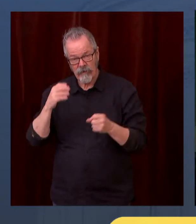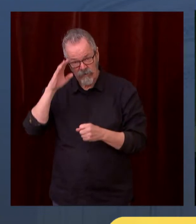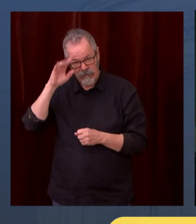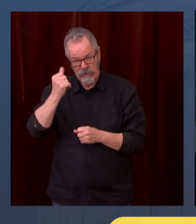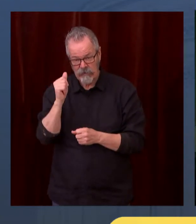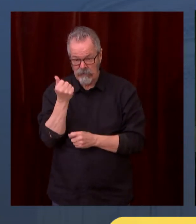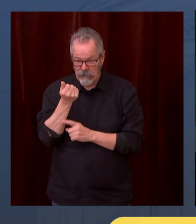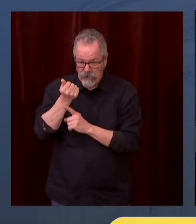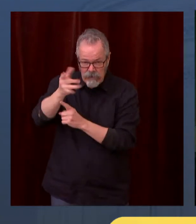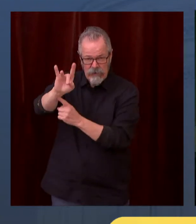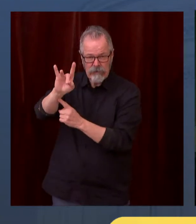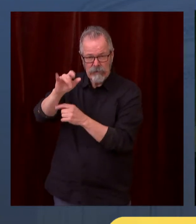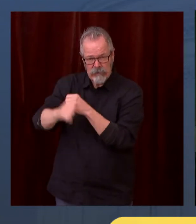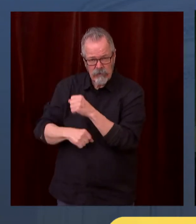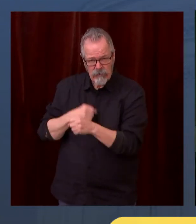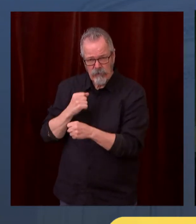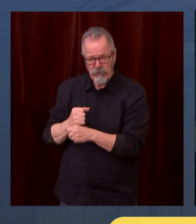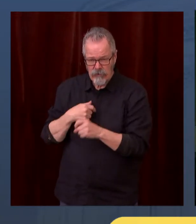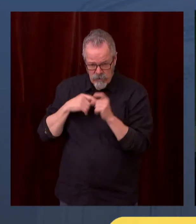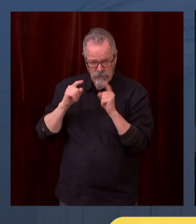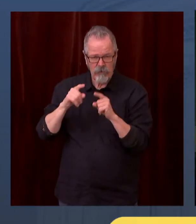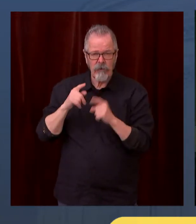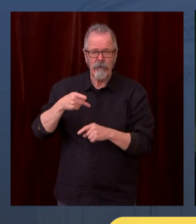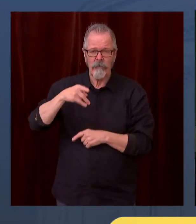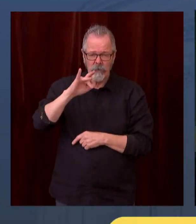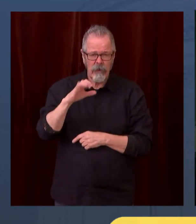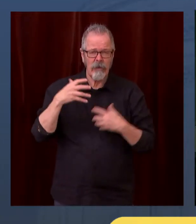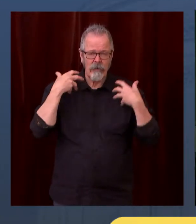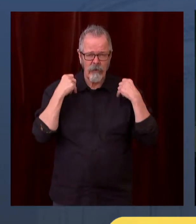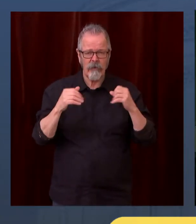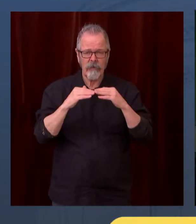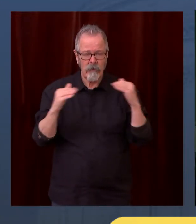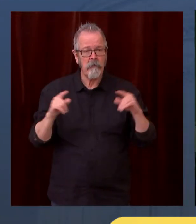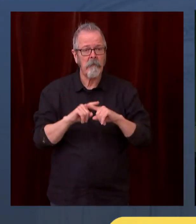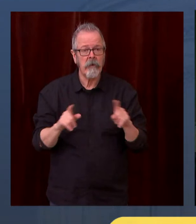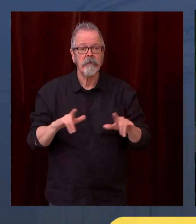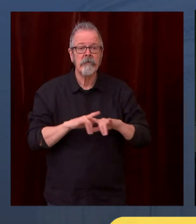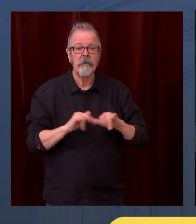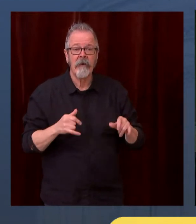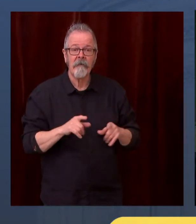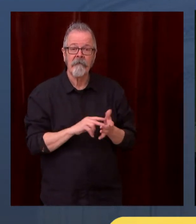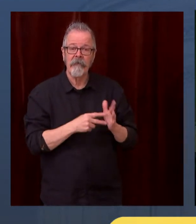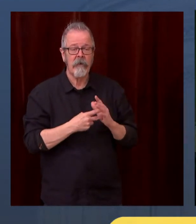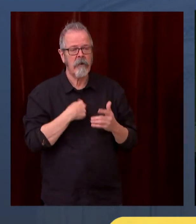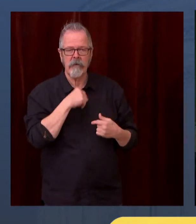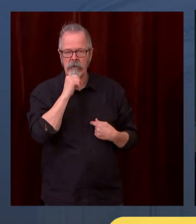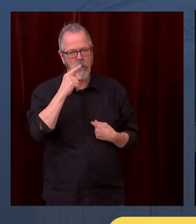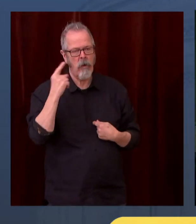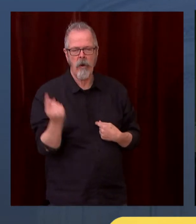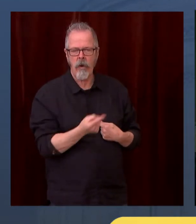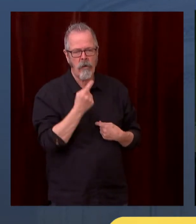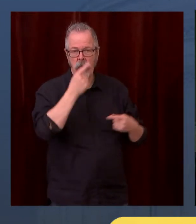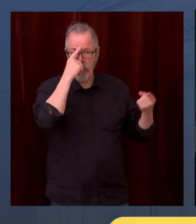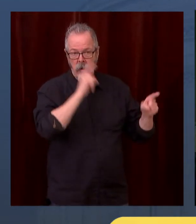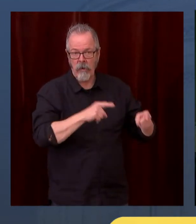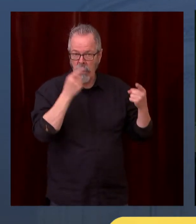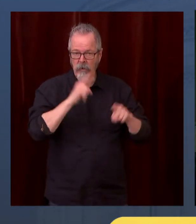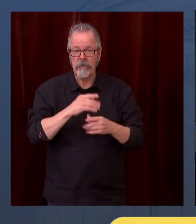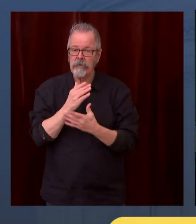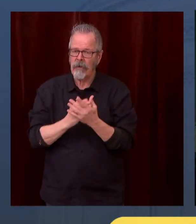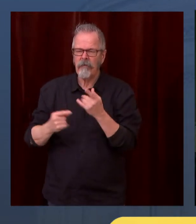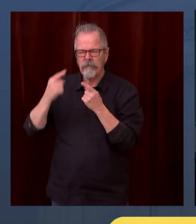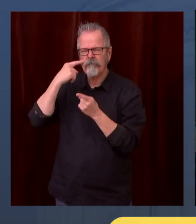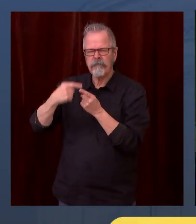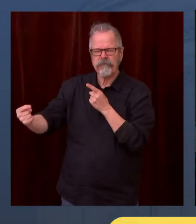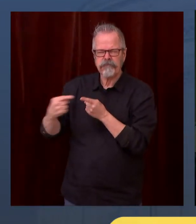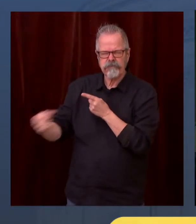health level, I will tell you that at the same time, that doesn't mean that we will always agree on every single thing. And so this, as